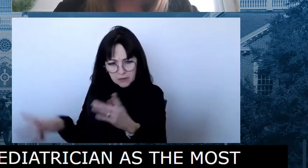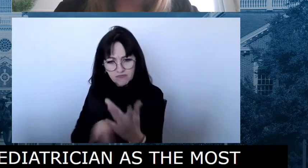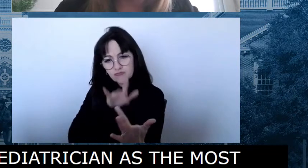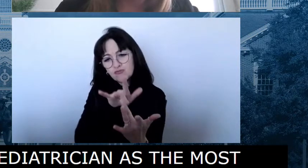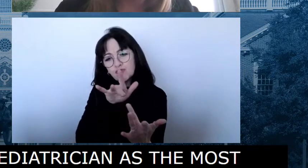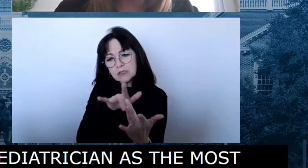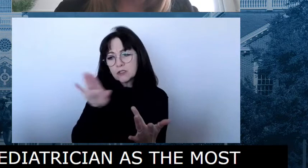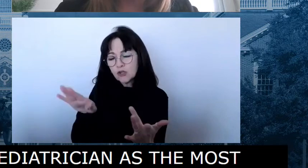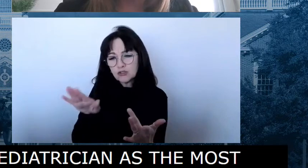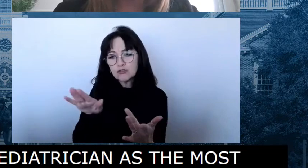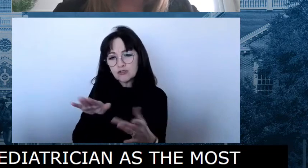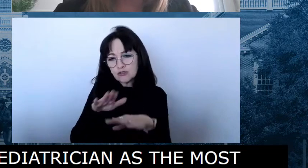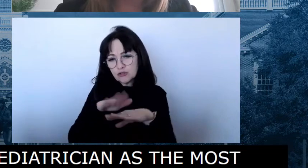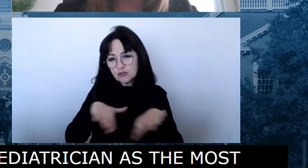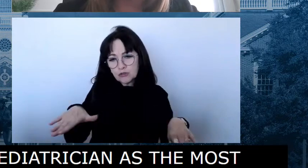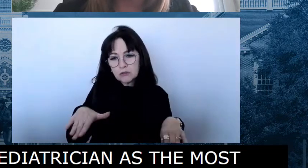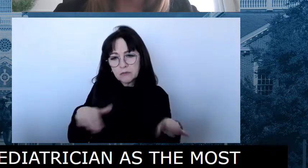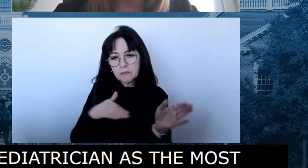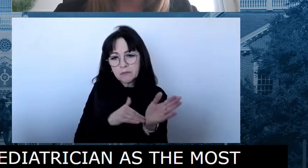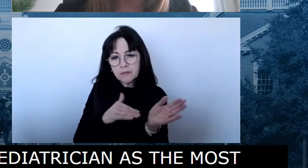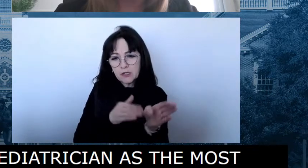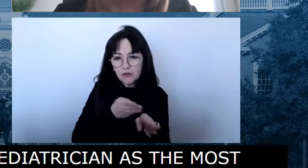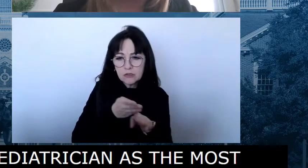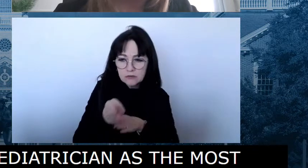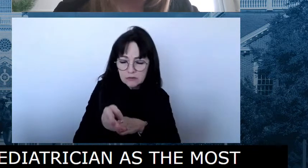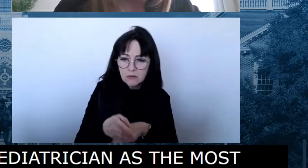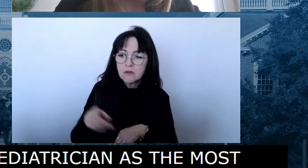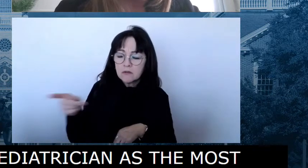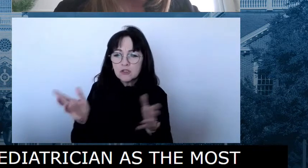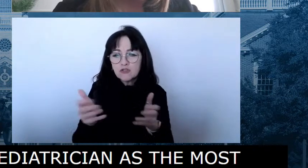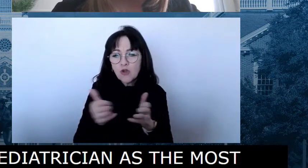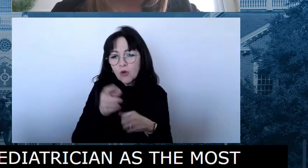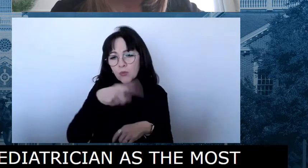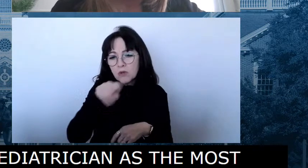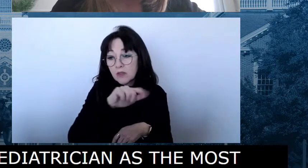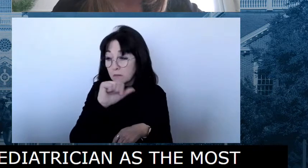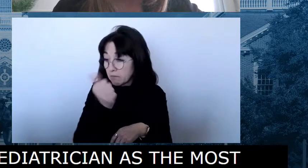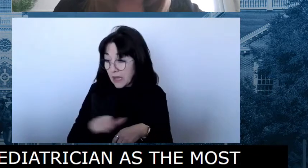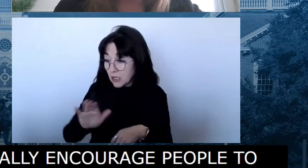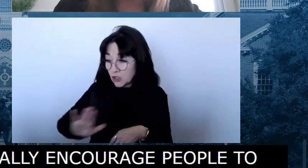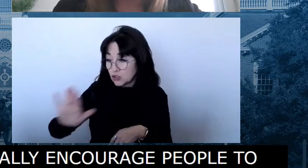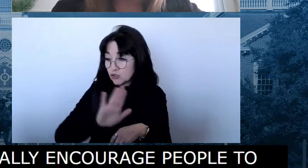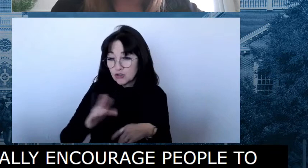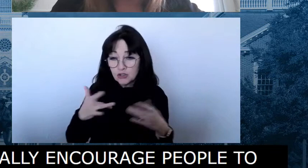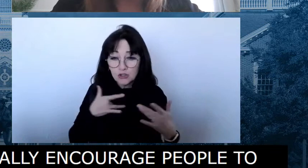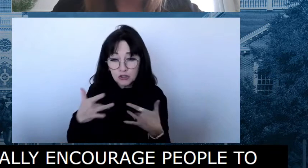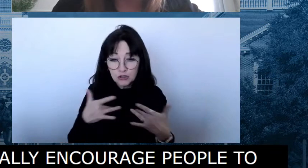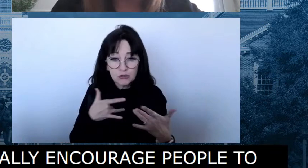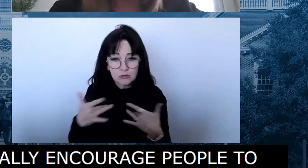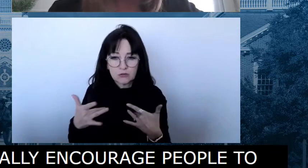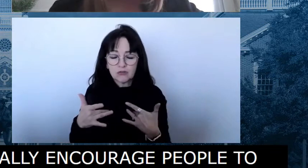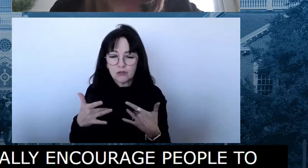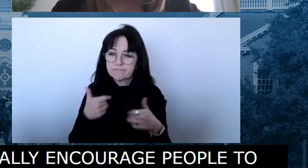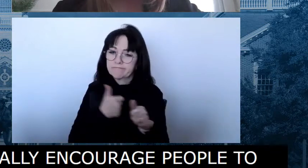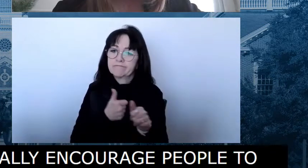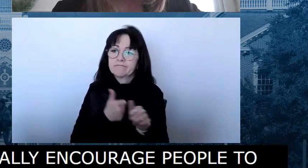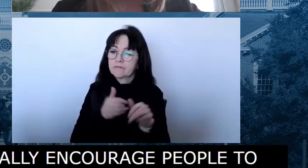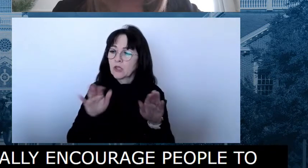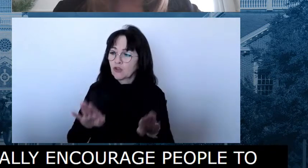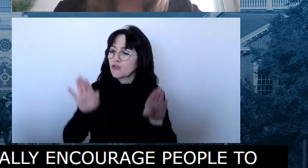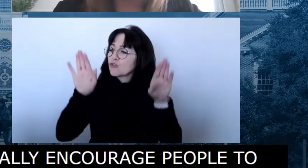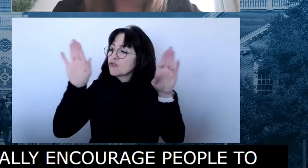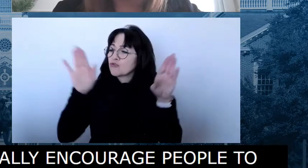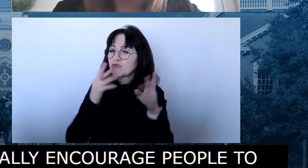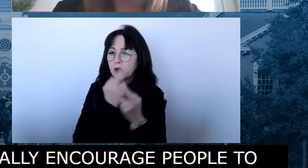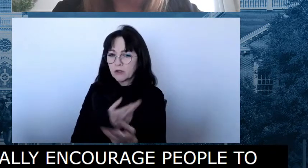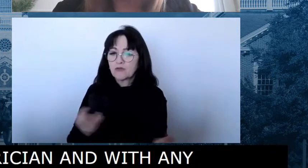any questions that you might have, any concerns that you might have. So they're a great resource, and we're working